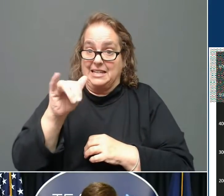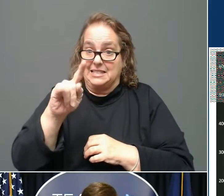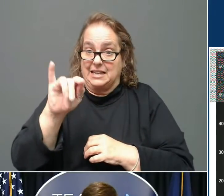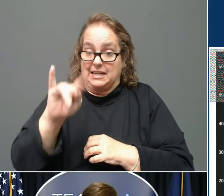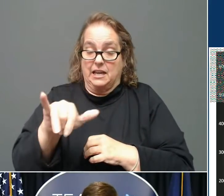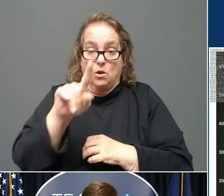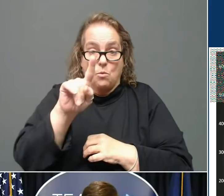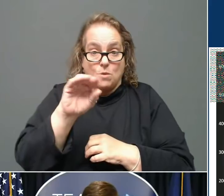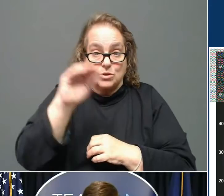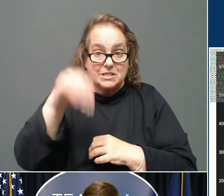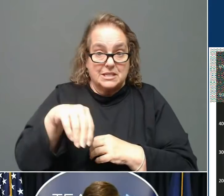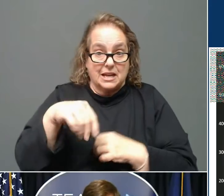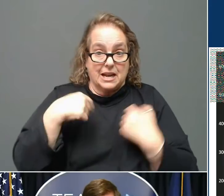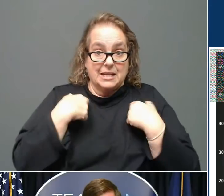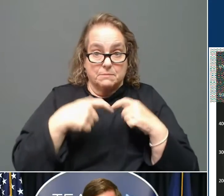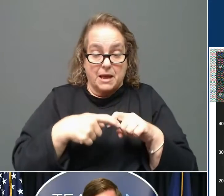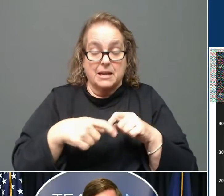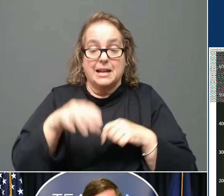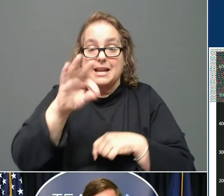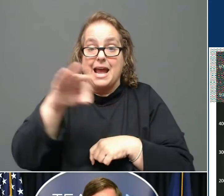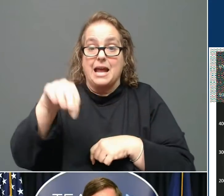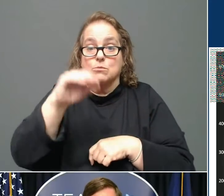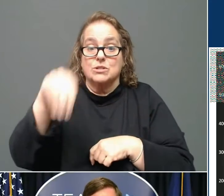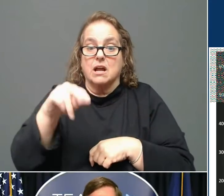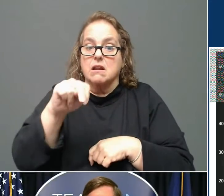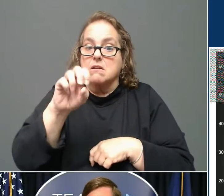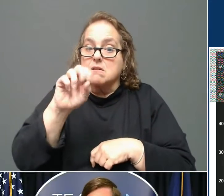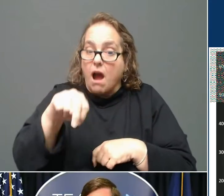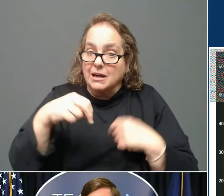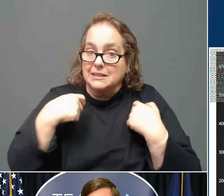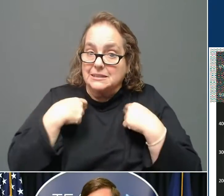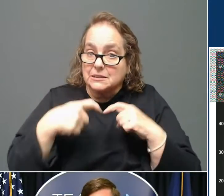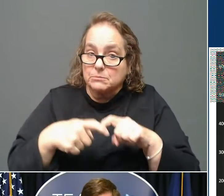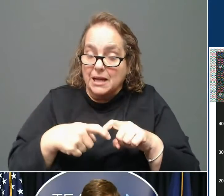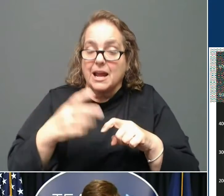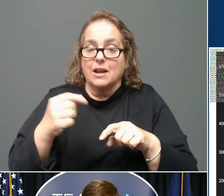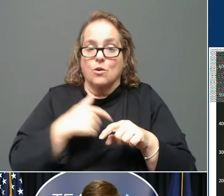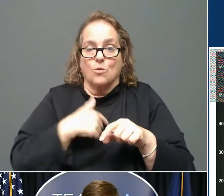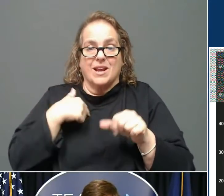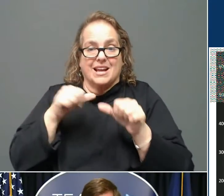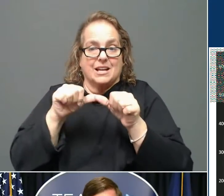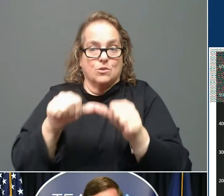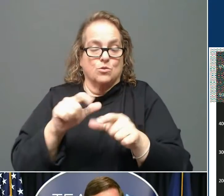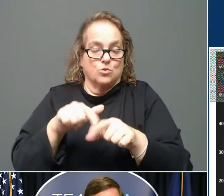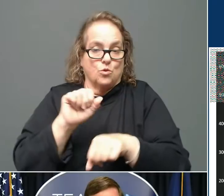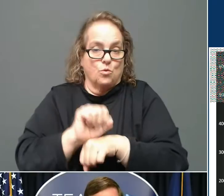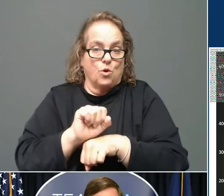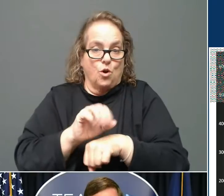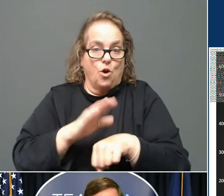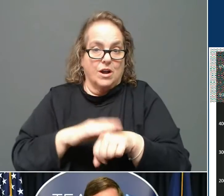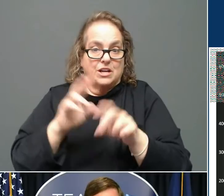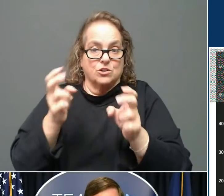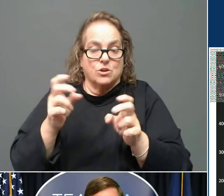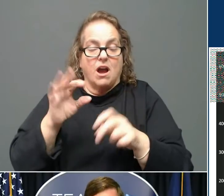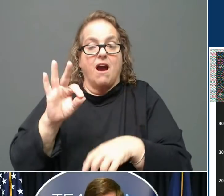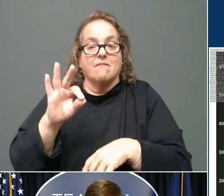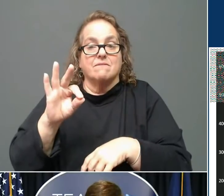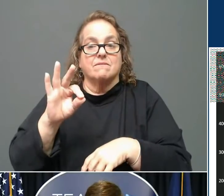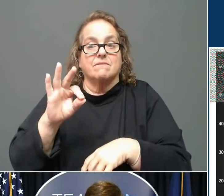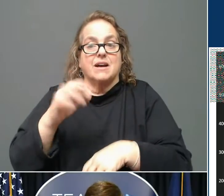99% non-Hispanic. We are continuing to work on issues of vaccine hesitancy and accessibility on